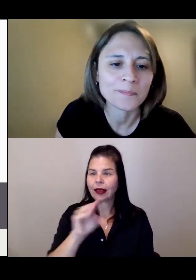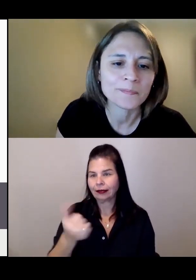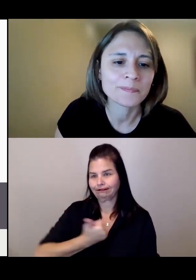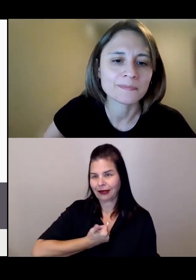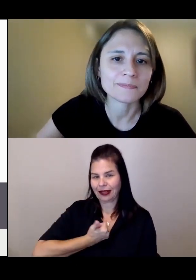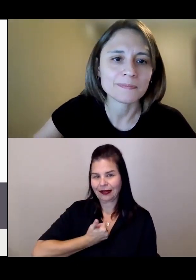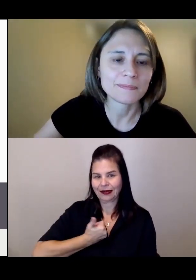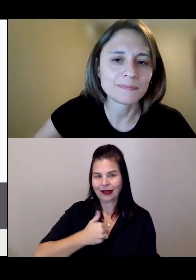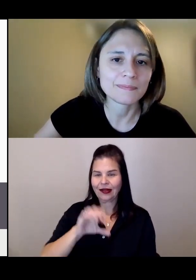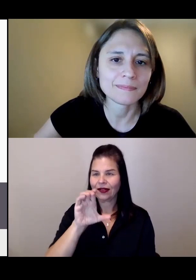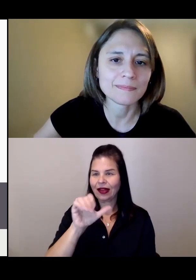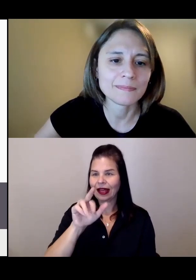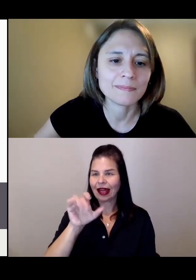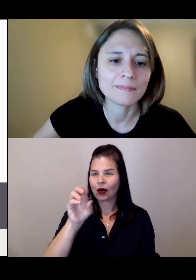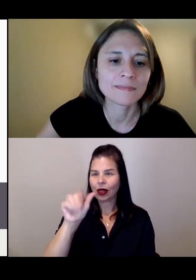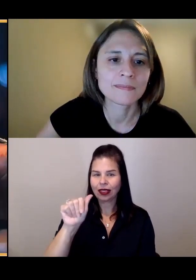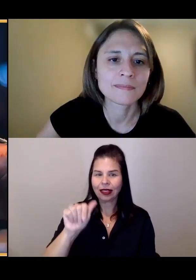Cohoon.